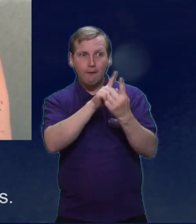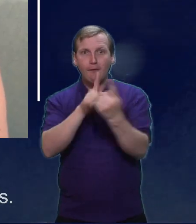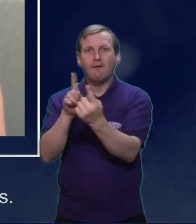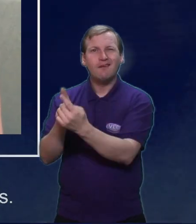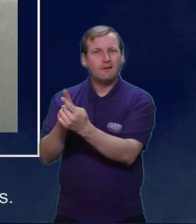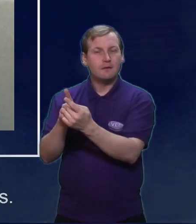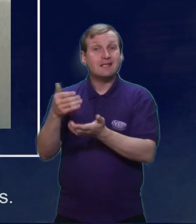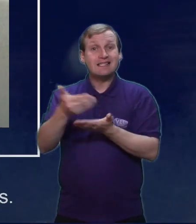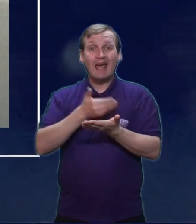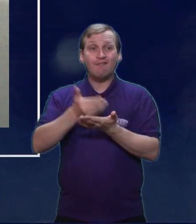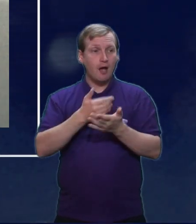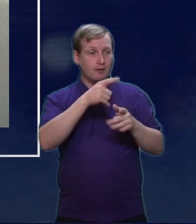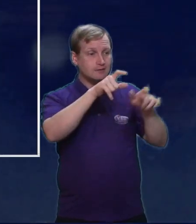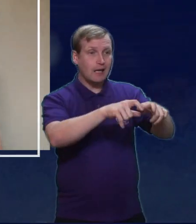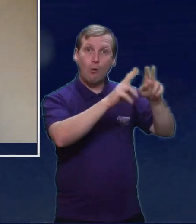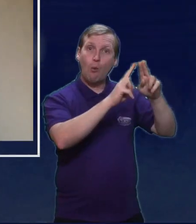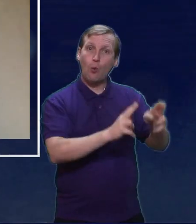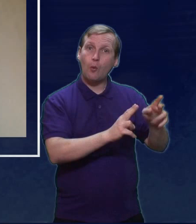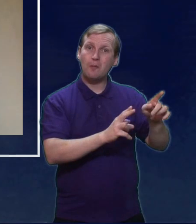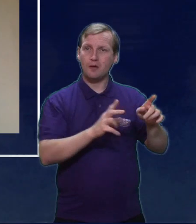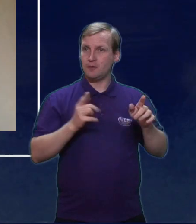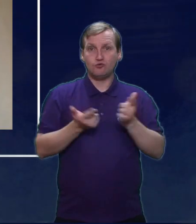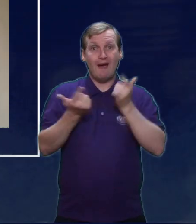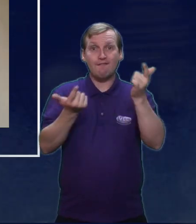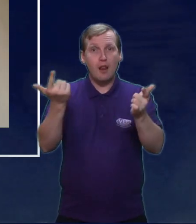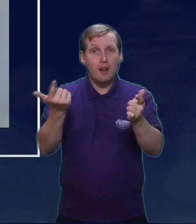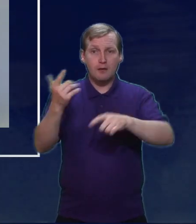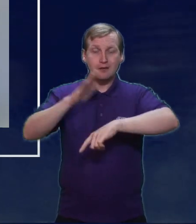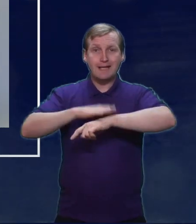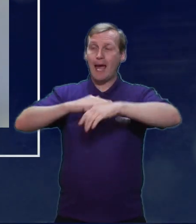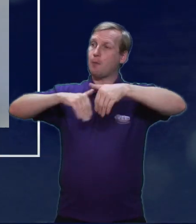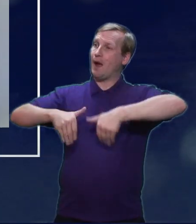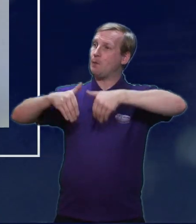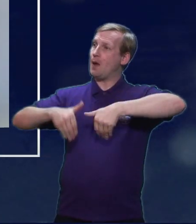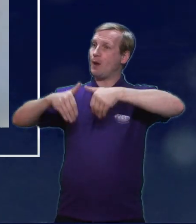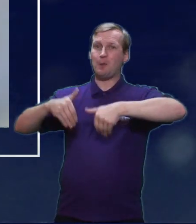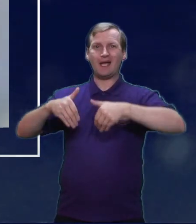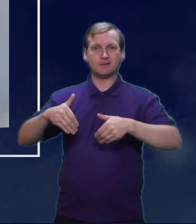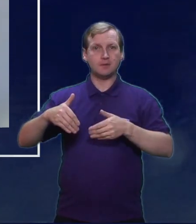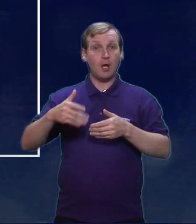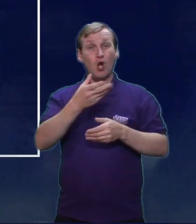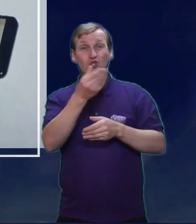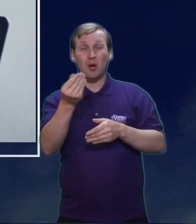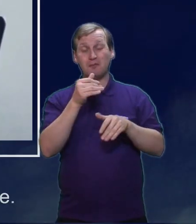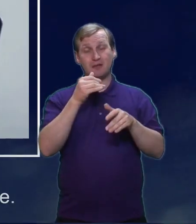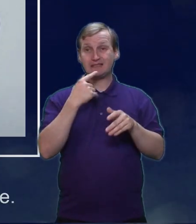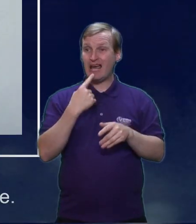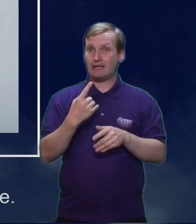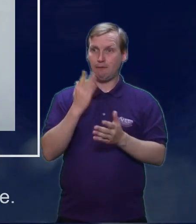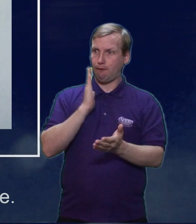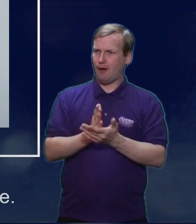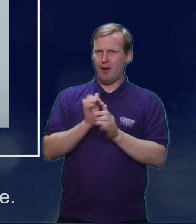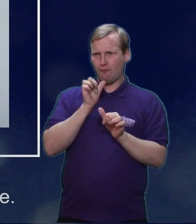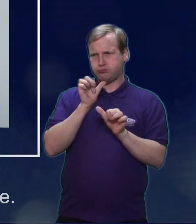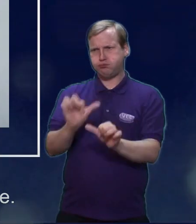more patients. It's safer for people to be at home. No travel or time sat in a waiting room, and some